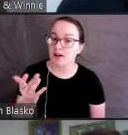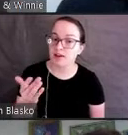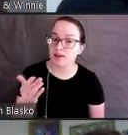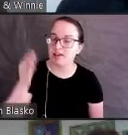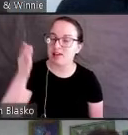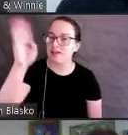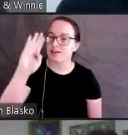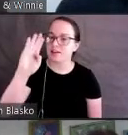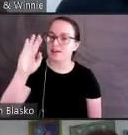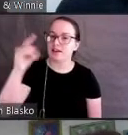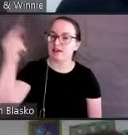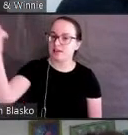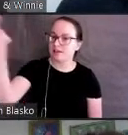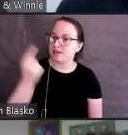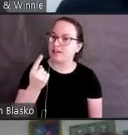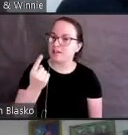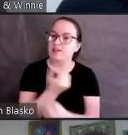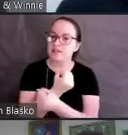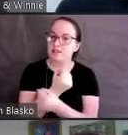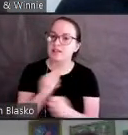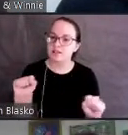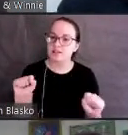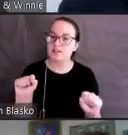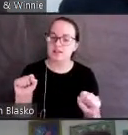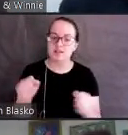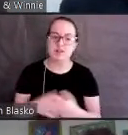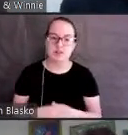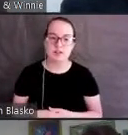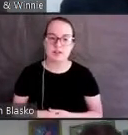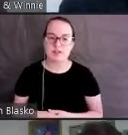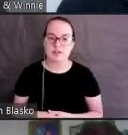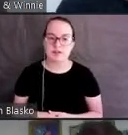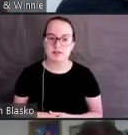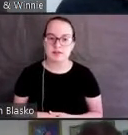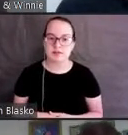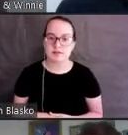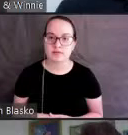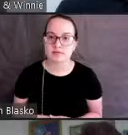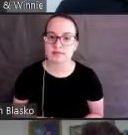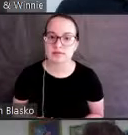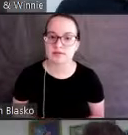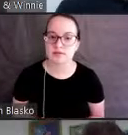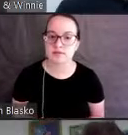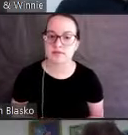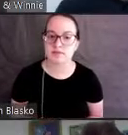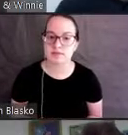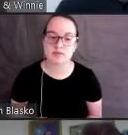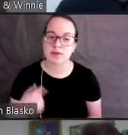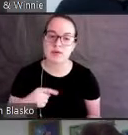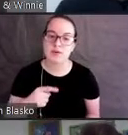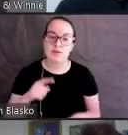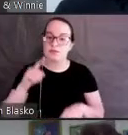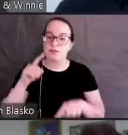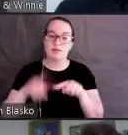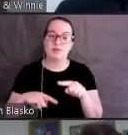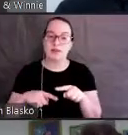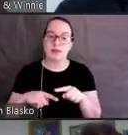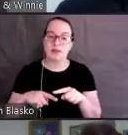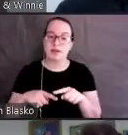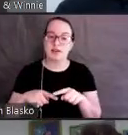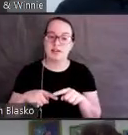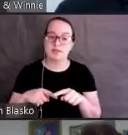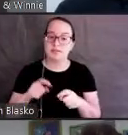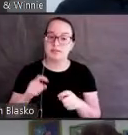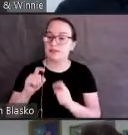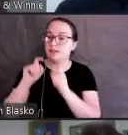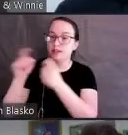sinful nature. He died for our sins and gave us, you know, grace that we couldn't possibly repay. And in doing so, we get to be